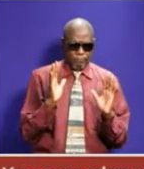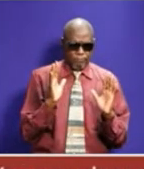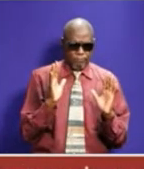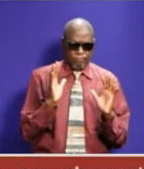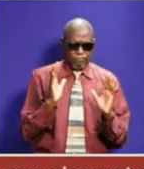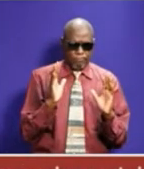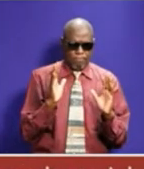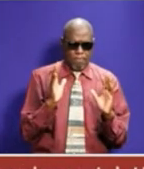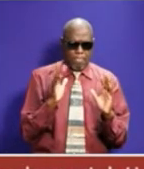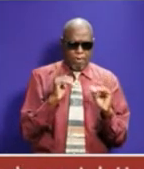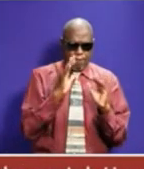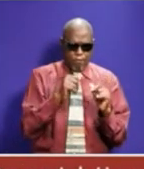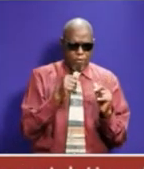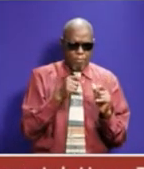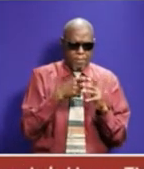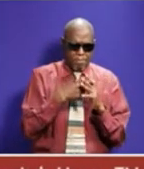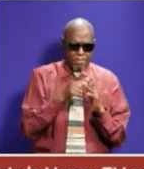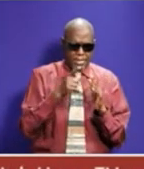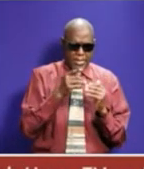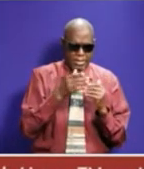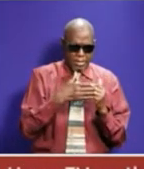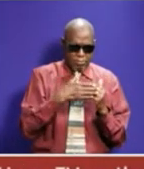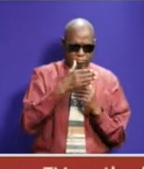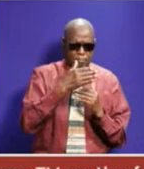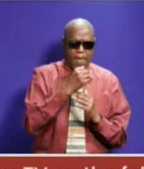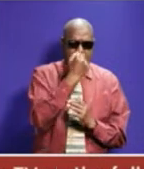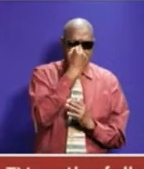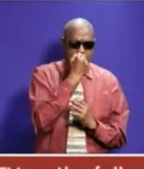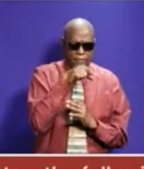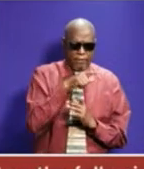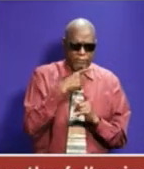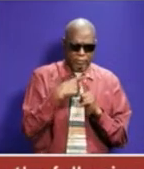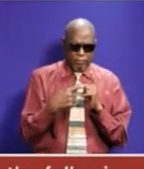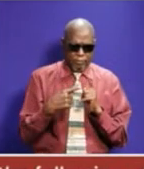from the beginning of May this year,